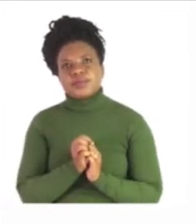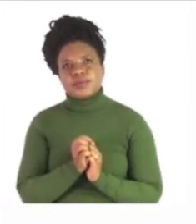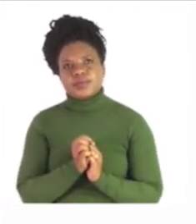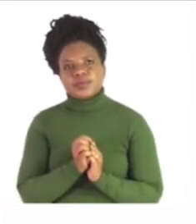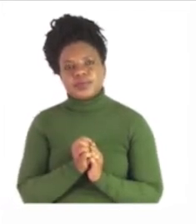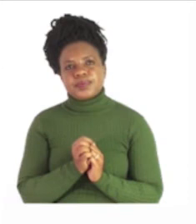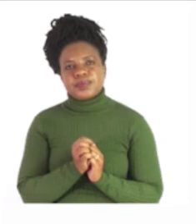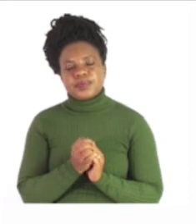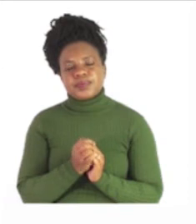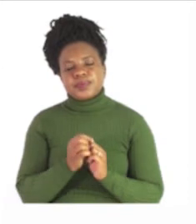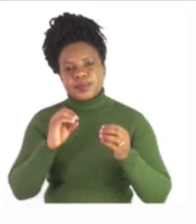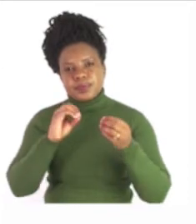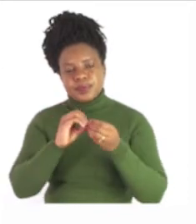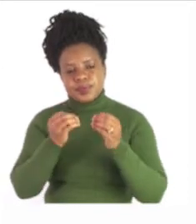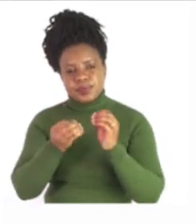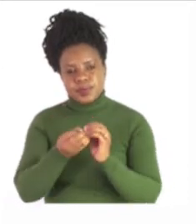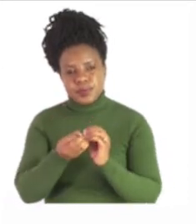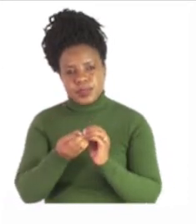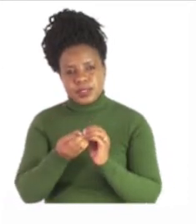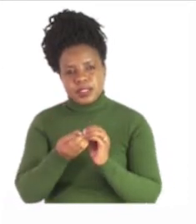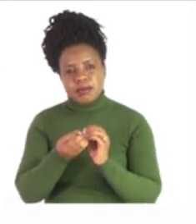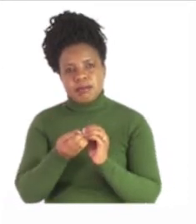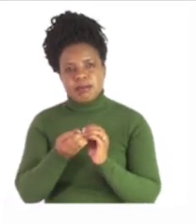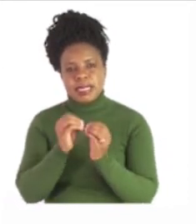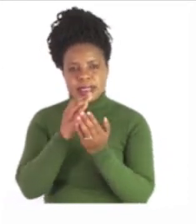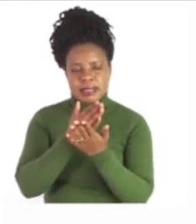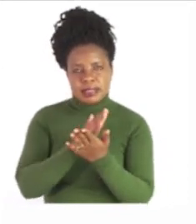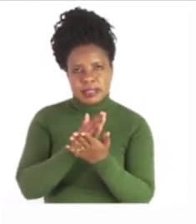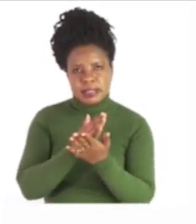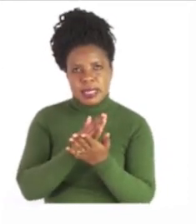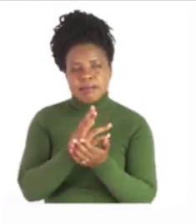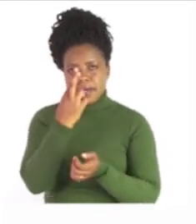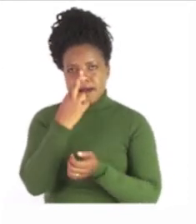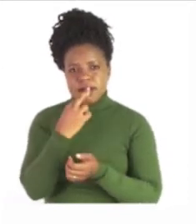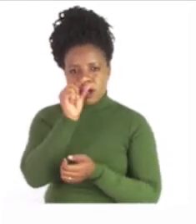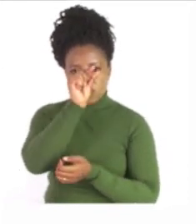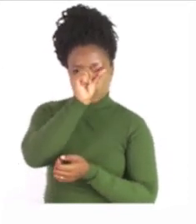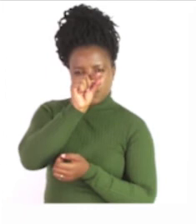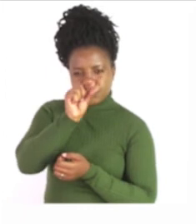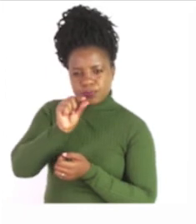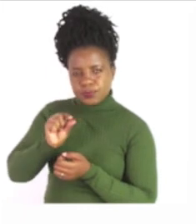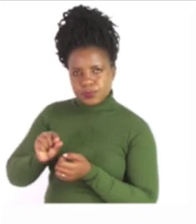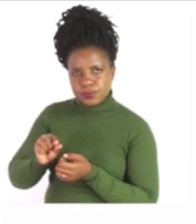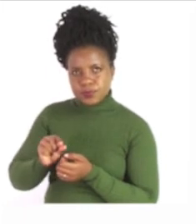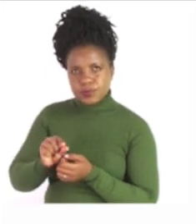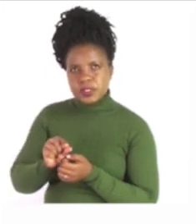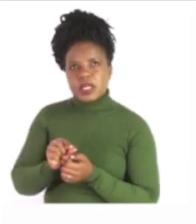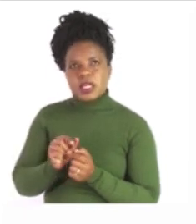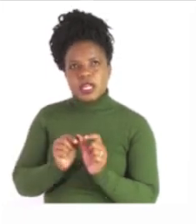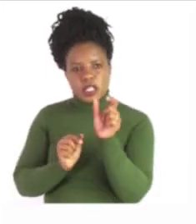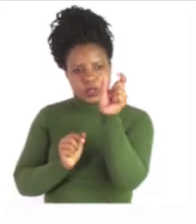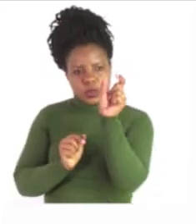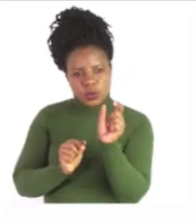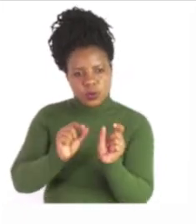numbers which are in red, colored in red, and blocks, and some which